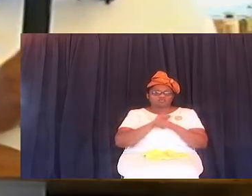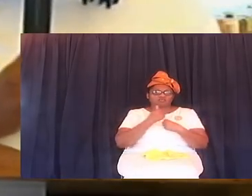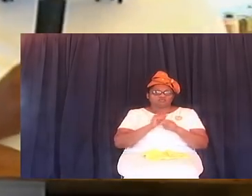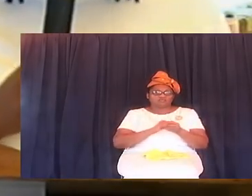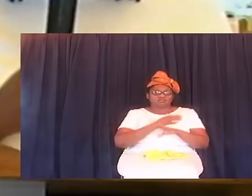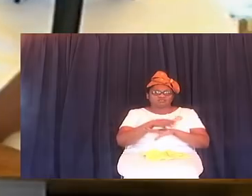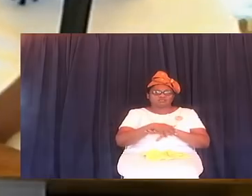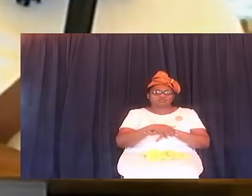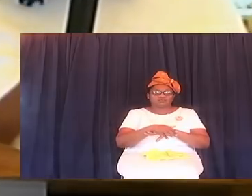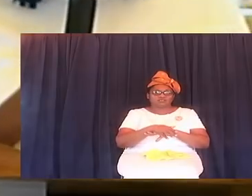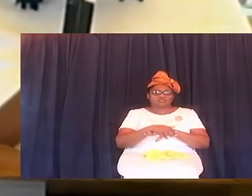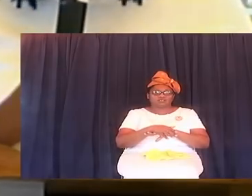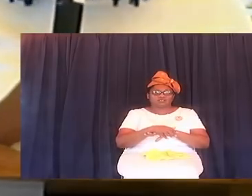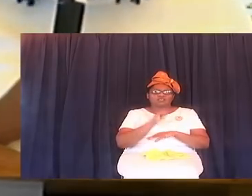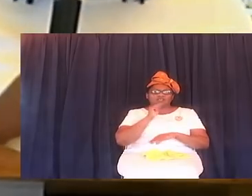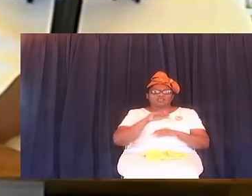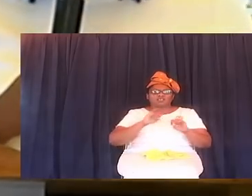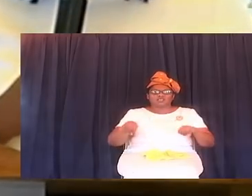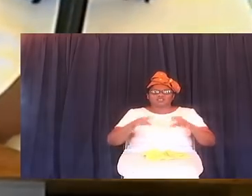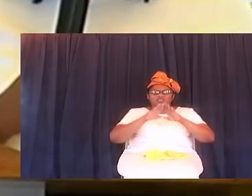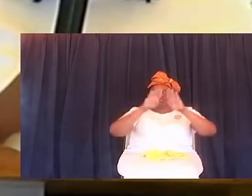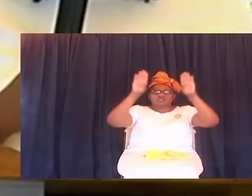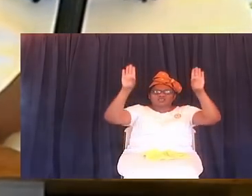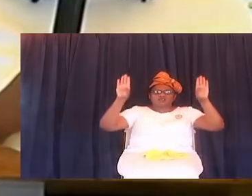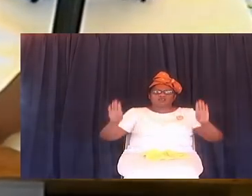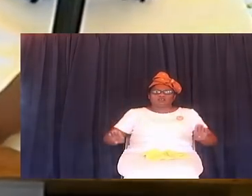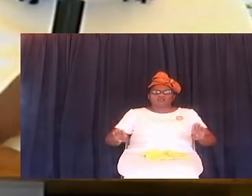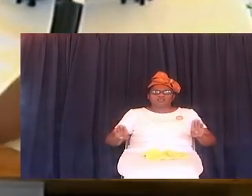just curtains, sheet sets,